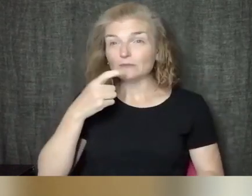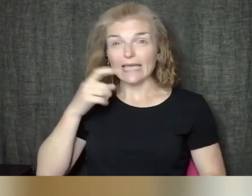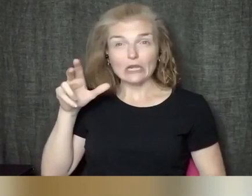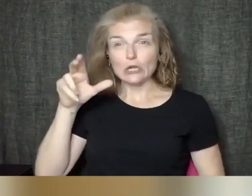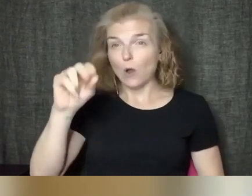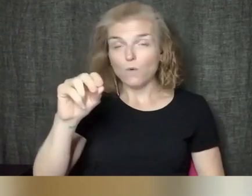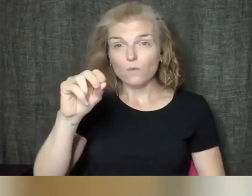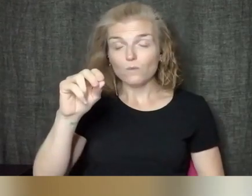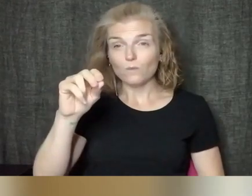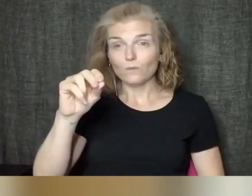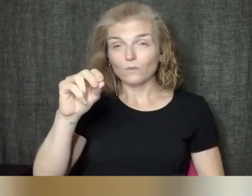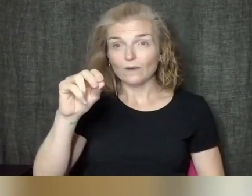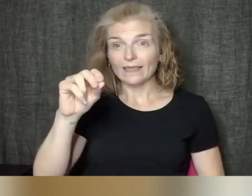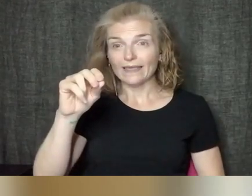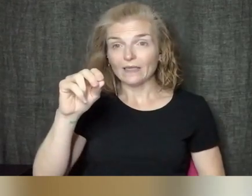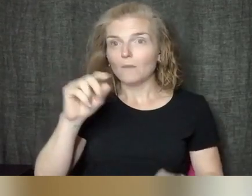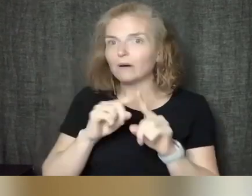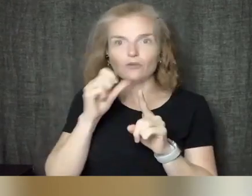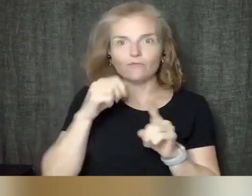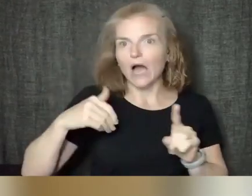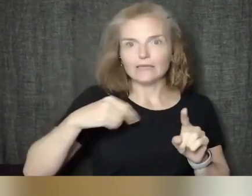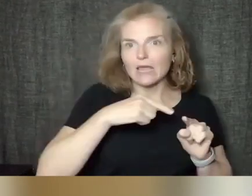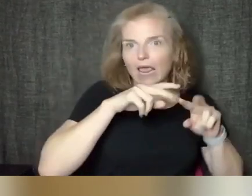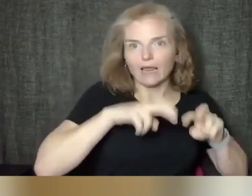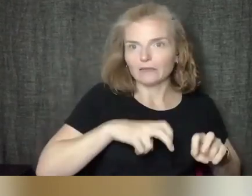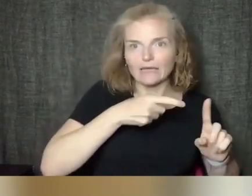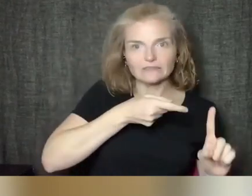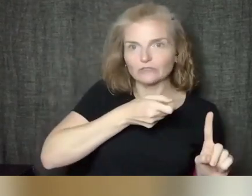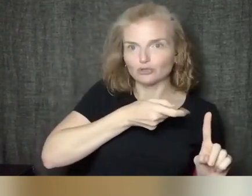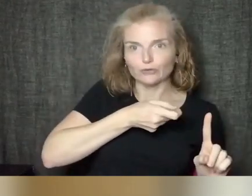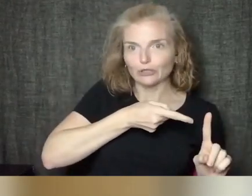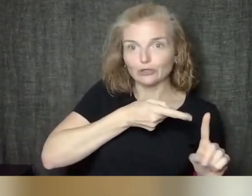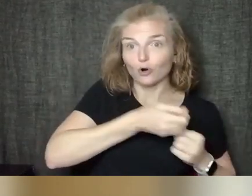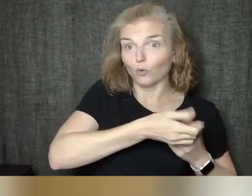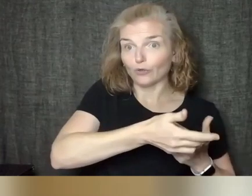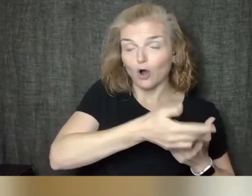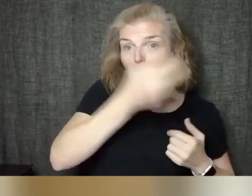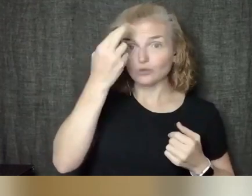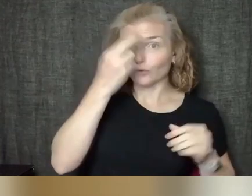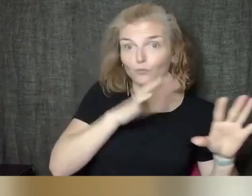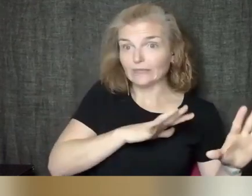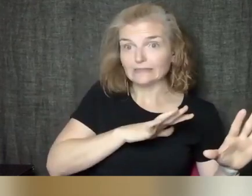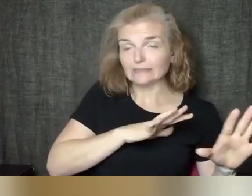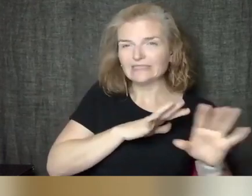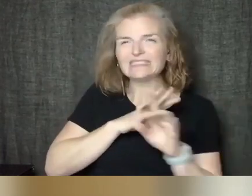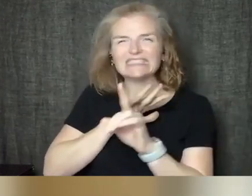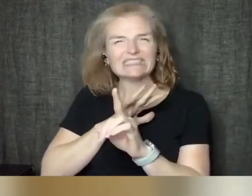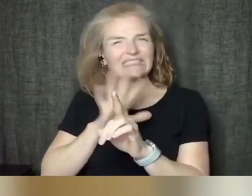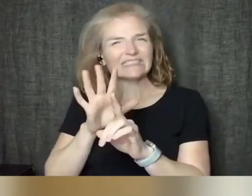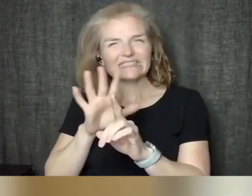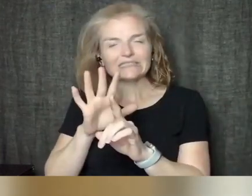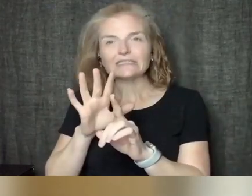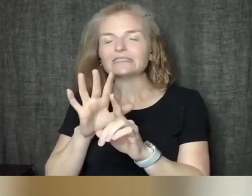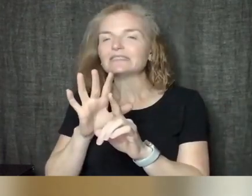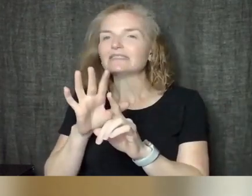thoughts. But it's very powerful when we can add determination and resolve